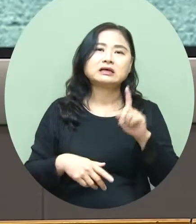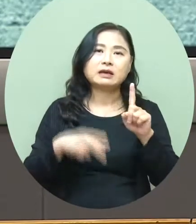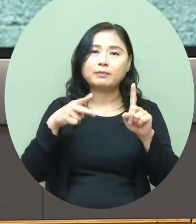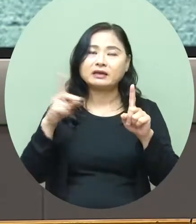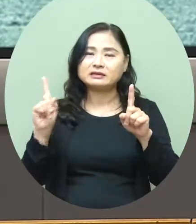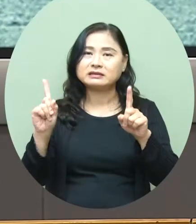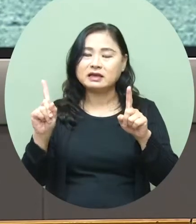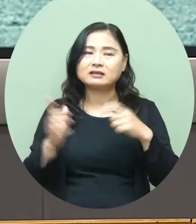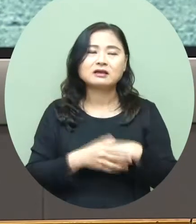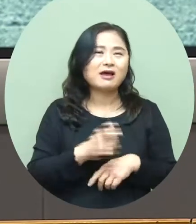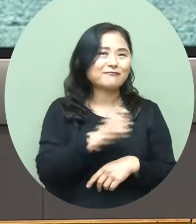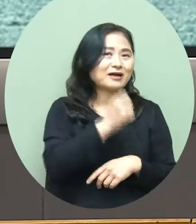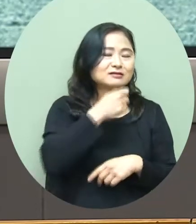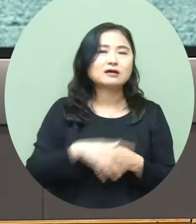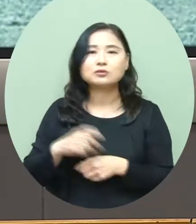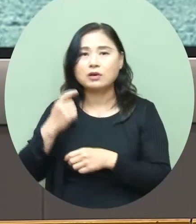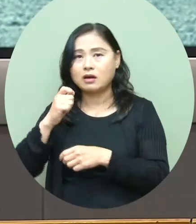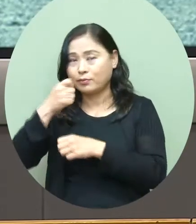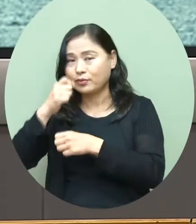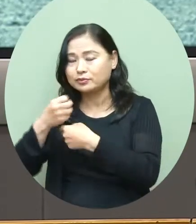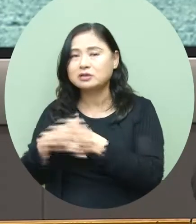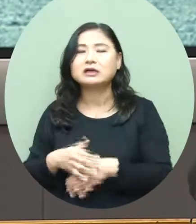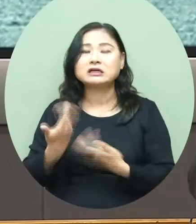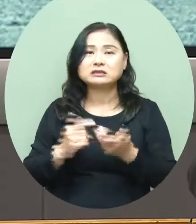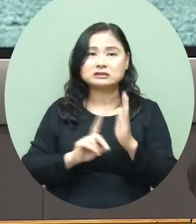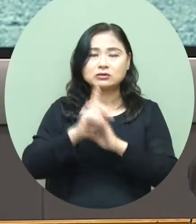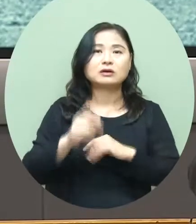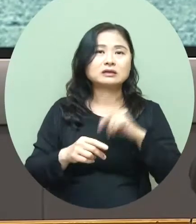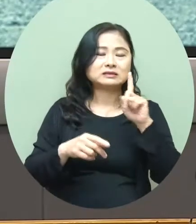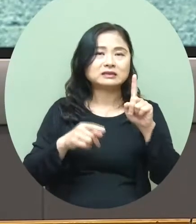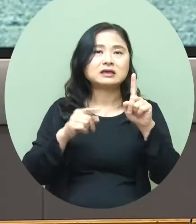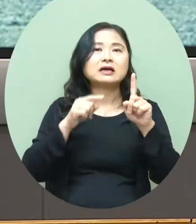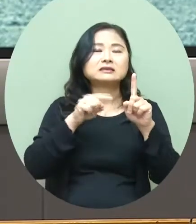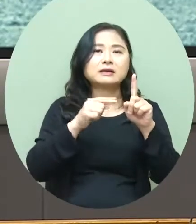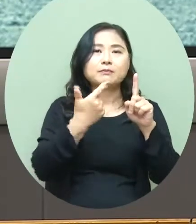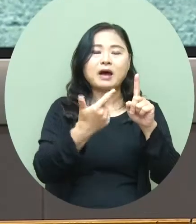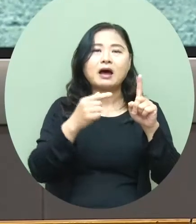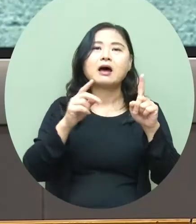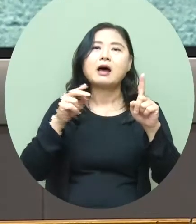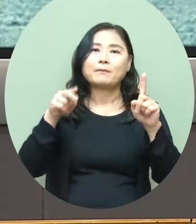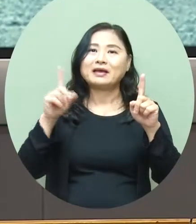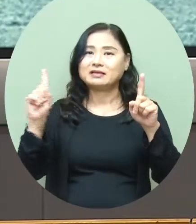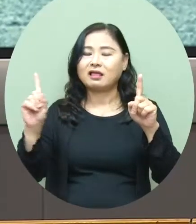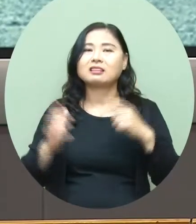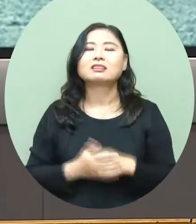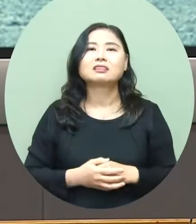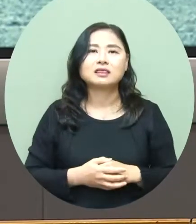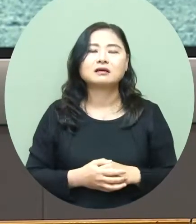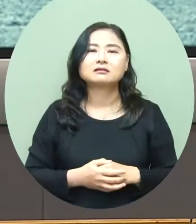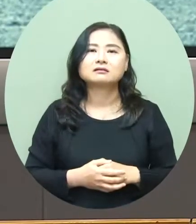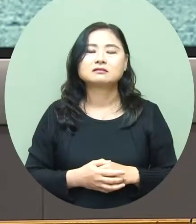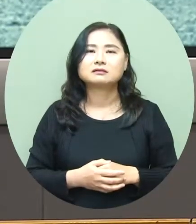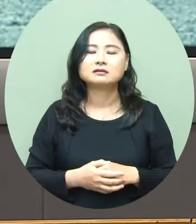of PCR versus RT cases, the ratio was 1.1, but yes, as of yesterday, we now have the ratio at 1.8 to